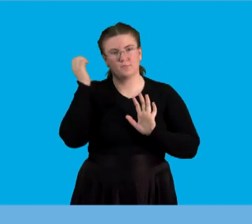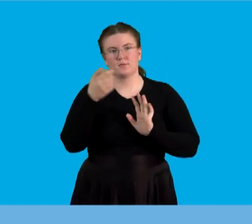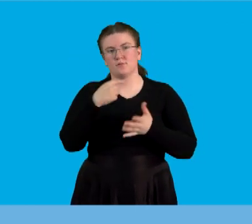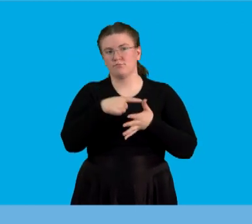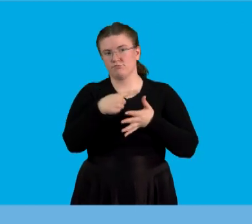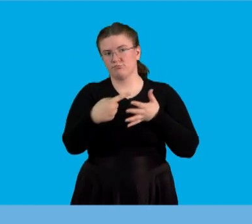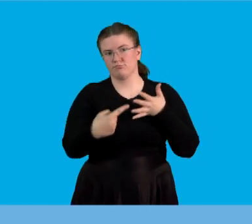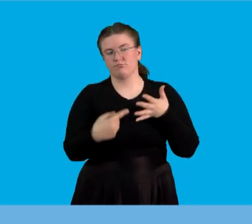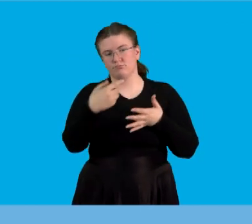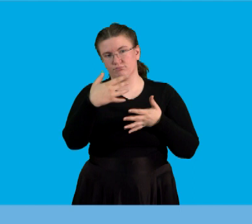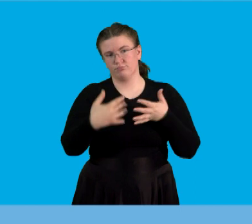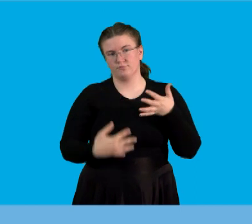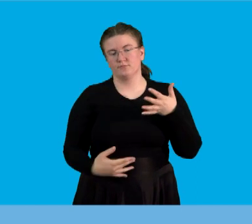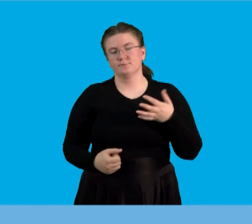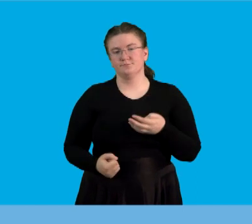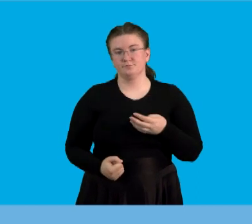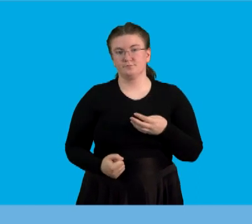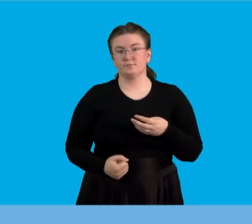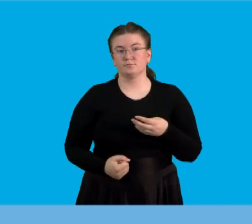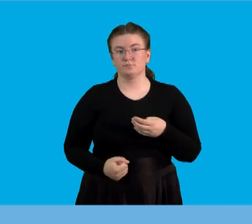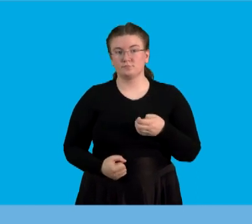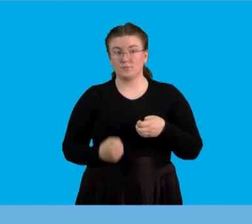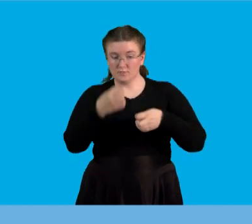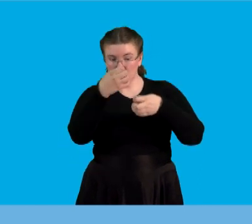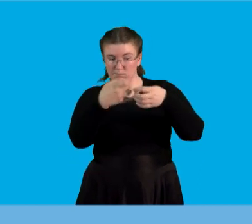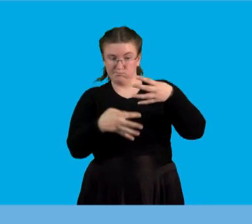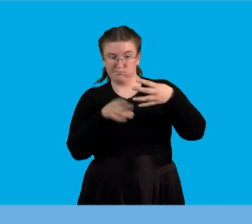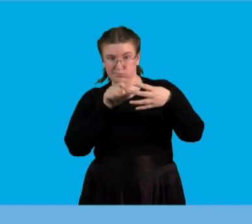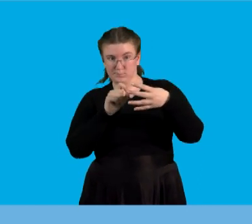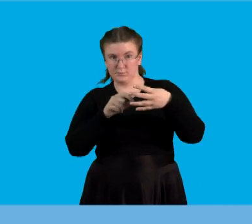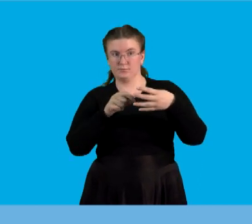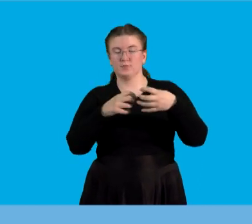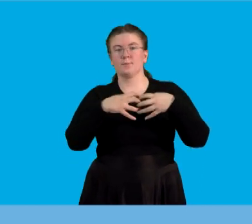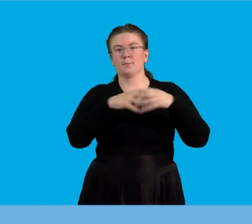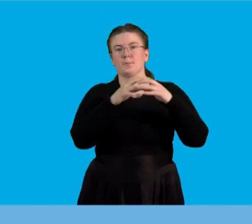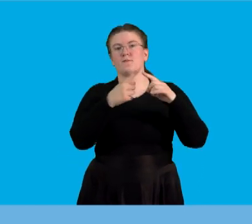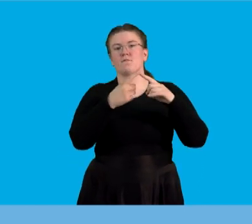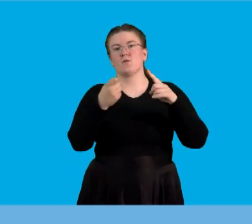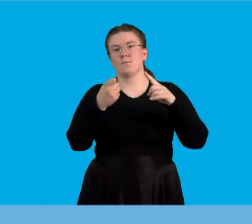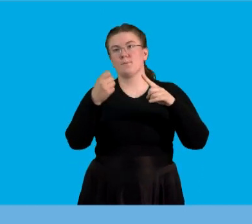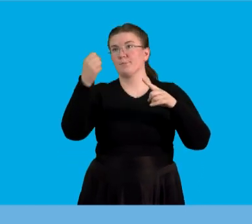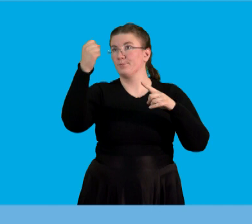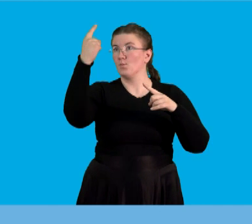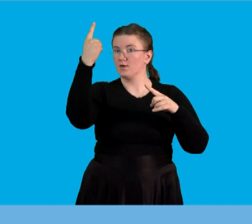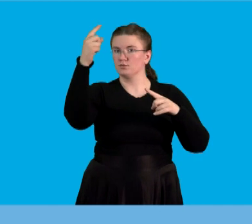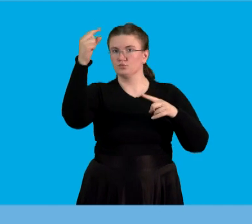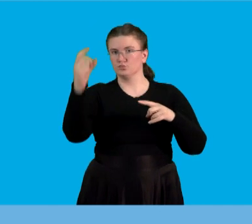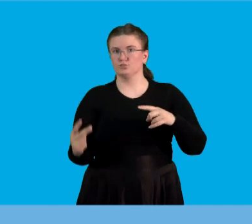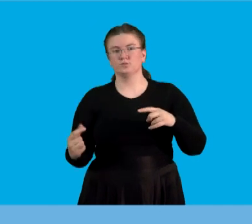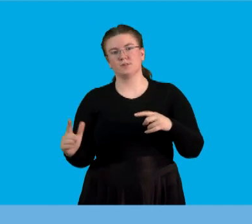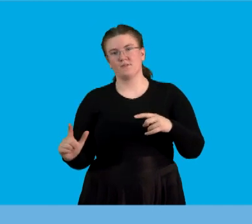of spectrum, the visible light. You always need to be thinking about this. They are arranged in terms of increasing